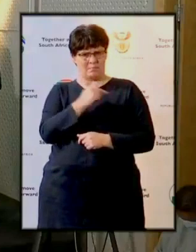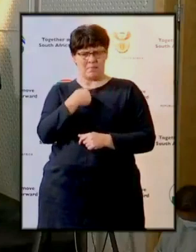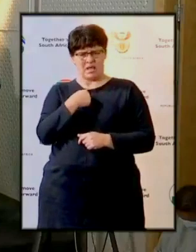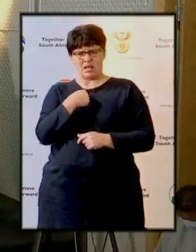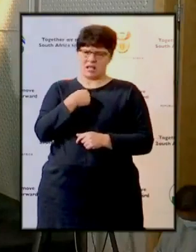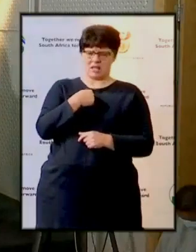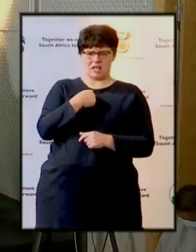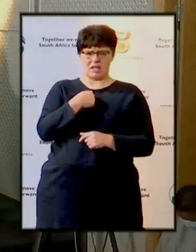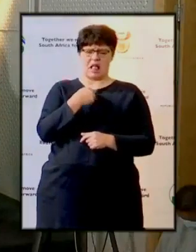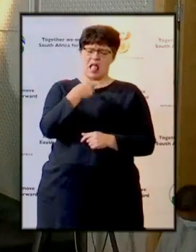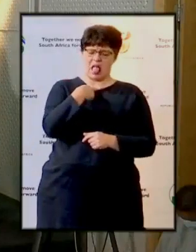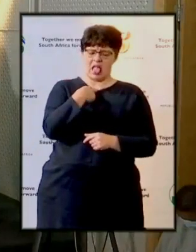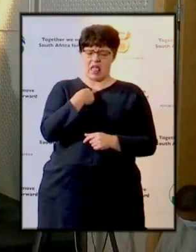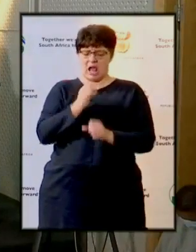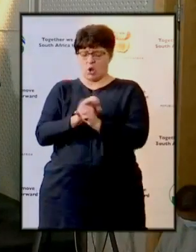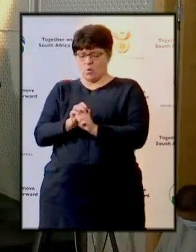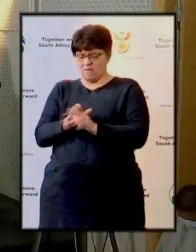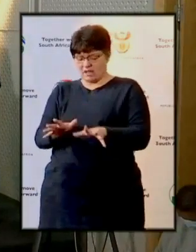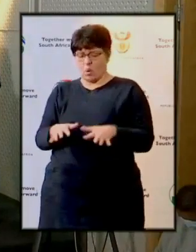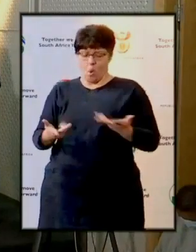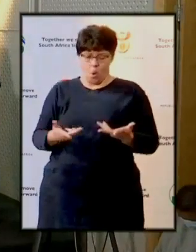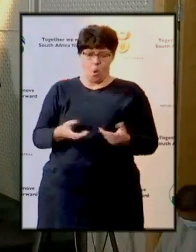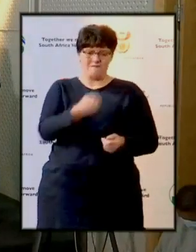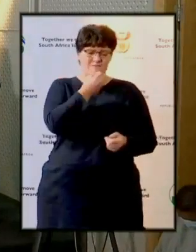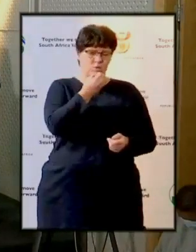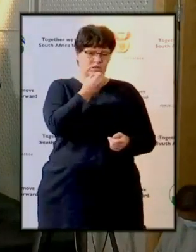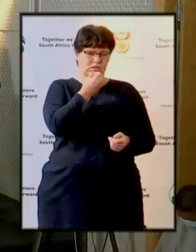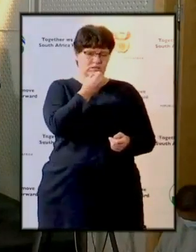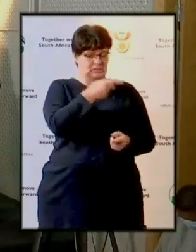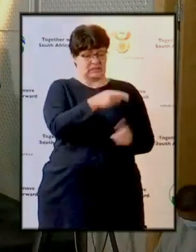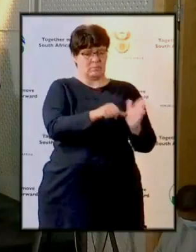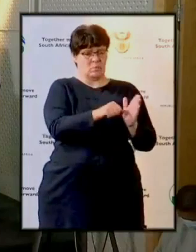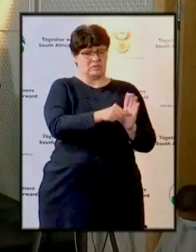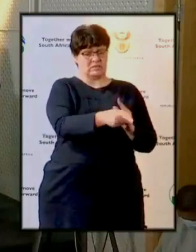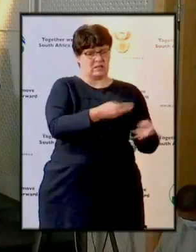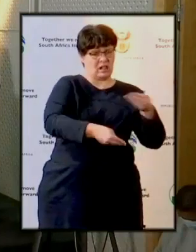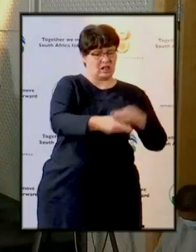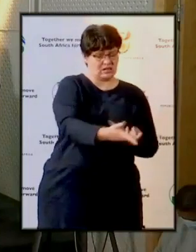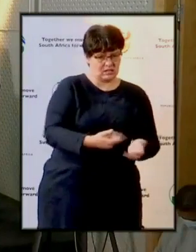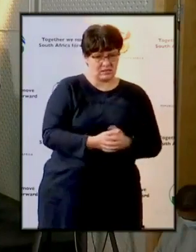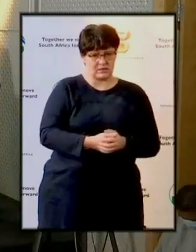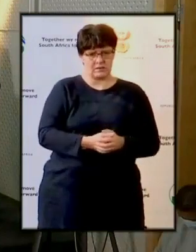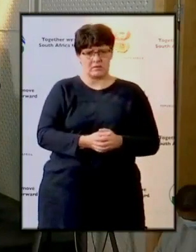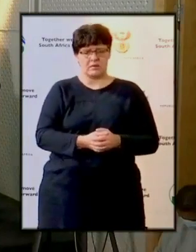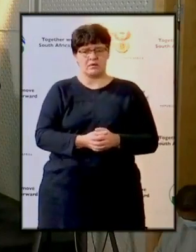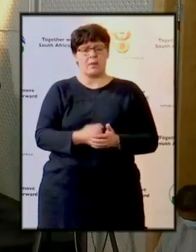with COVID-19 or a possible food revolt? She's also asking,